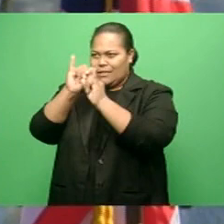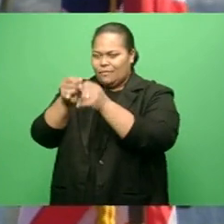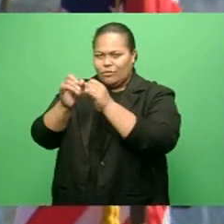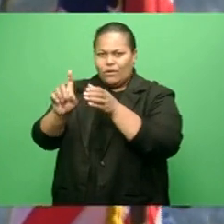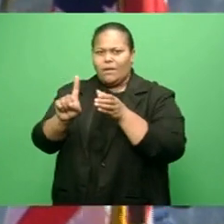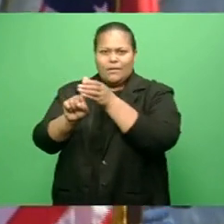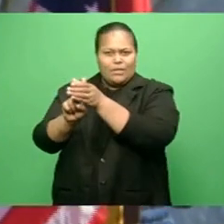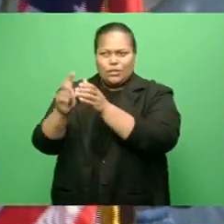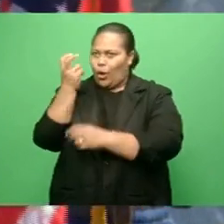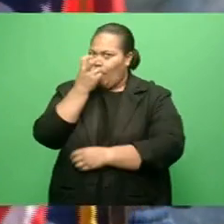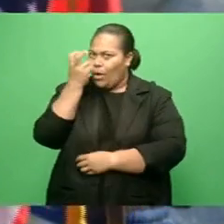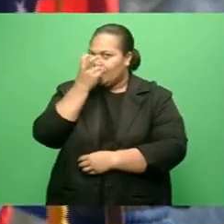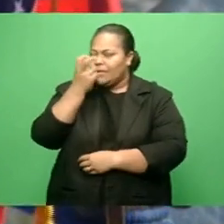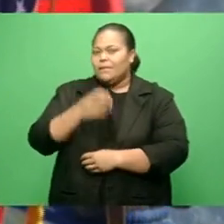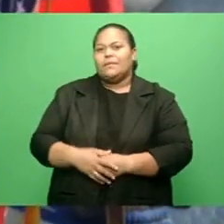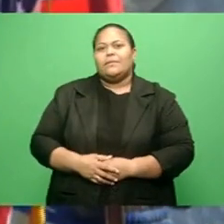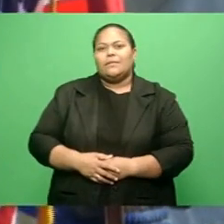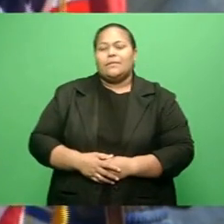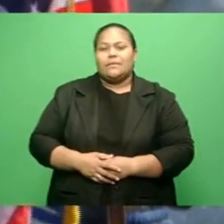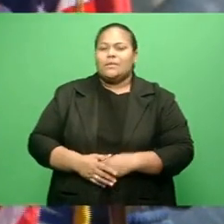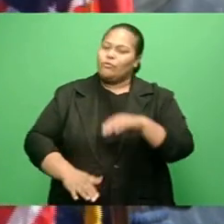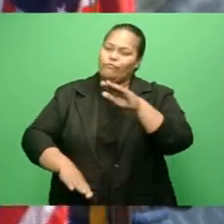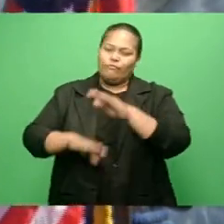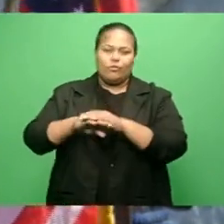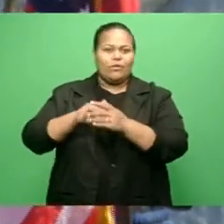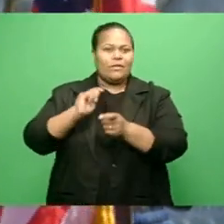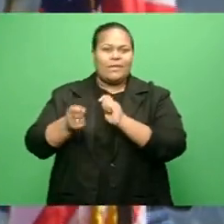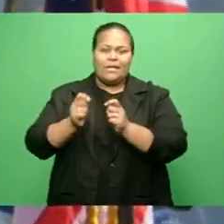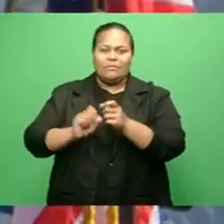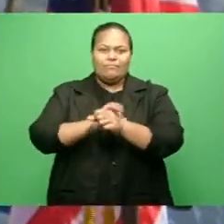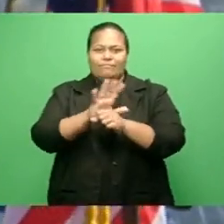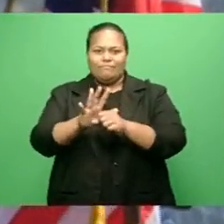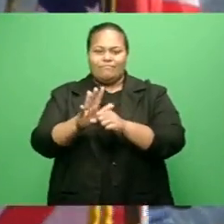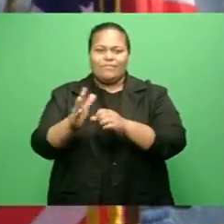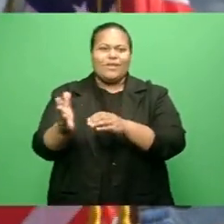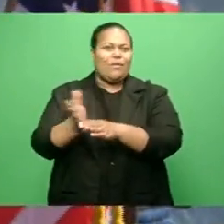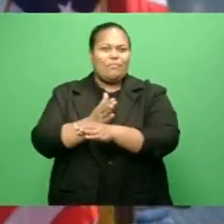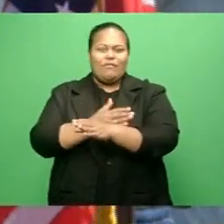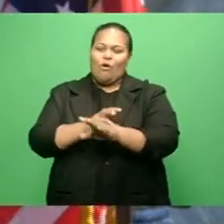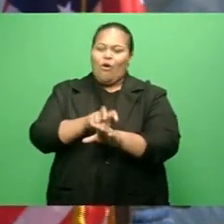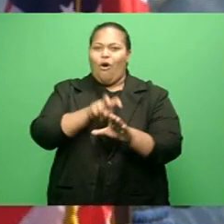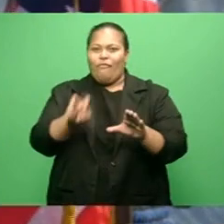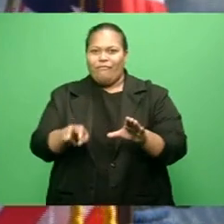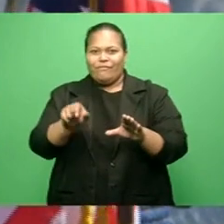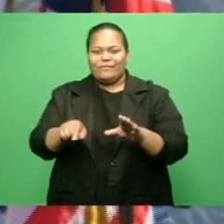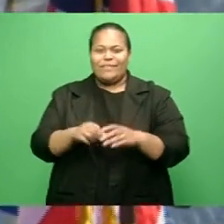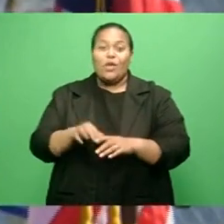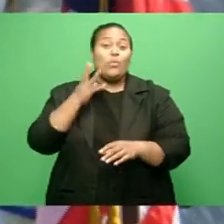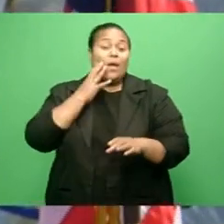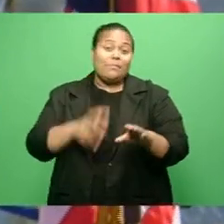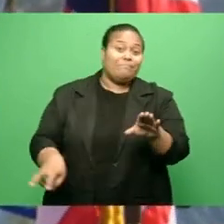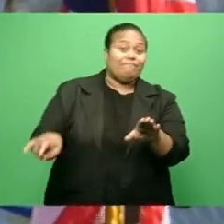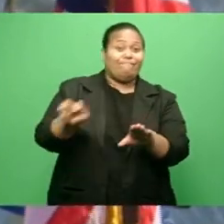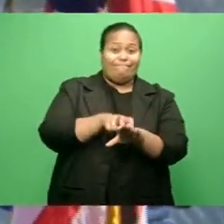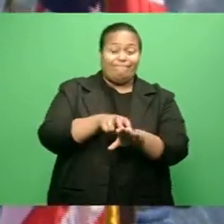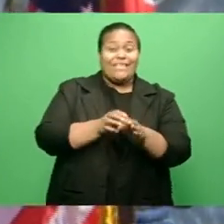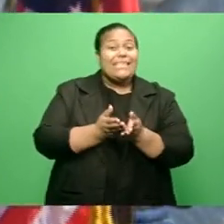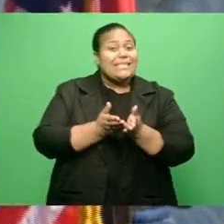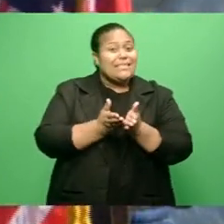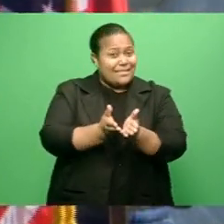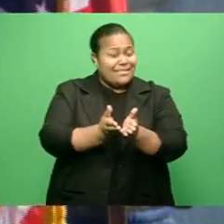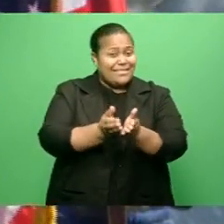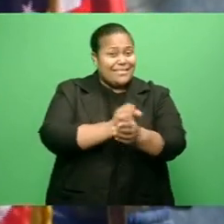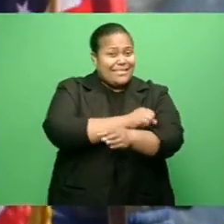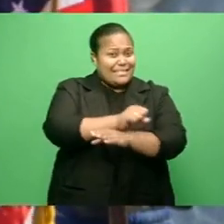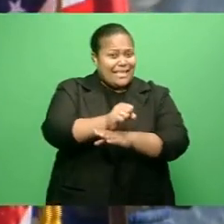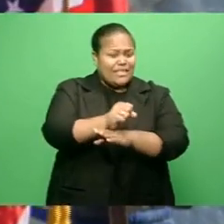monitored. They are completely tested 100% for COVID before they embark the vessel. Once they're on the ship at sea, the ship has been at sea for